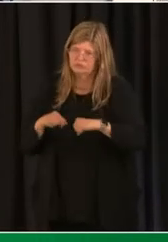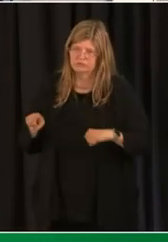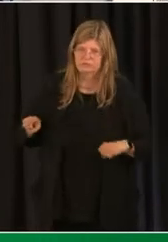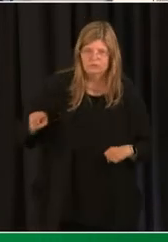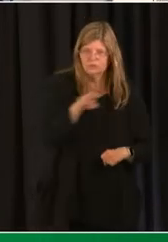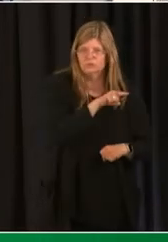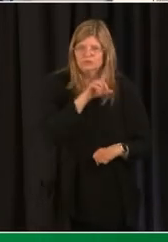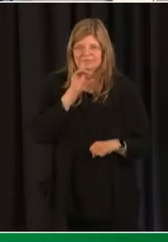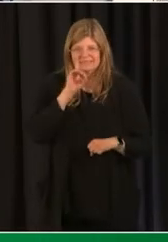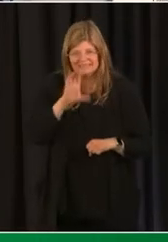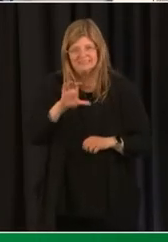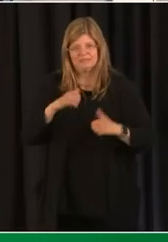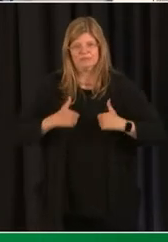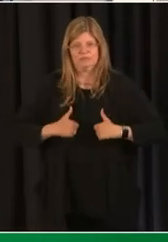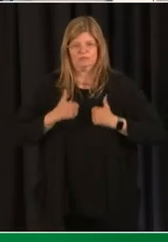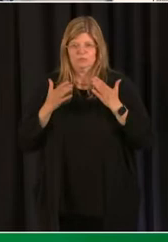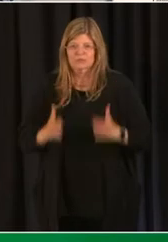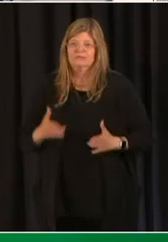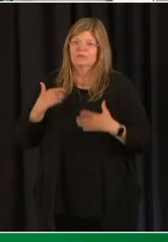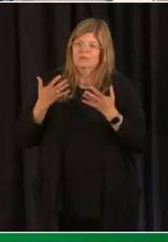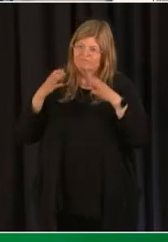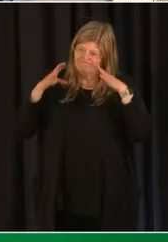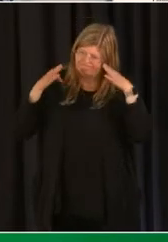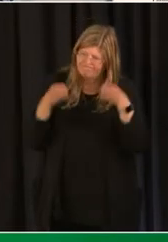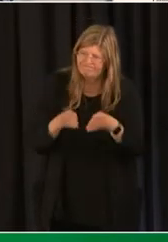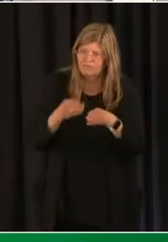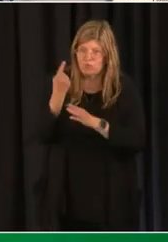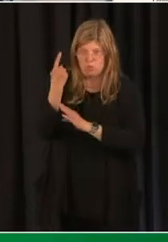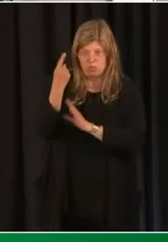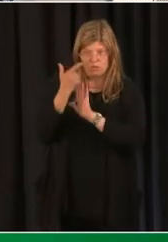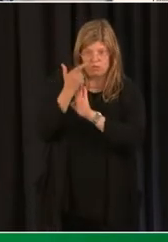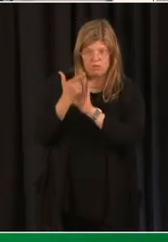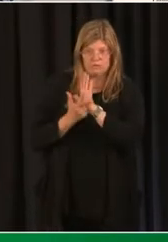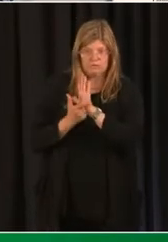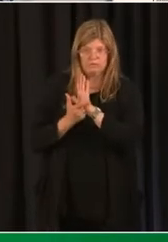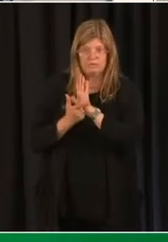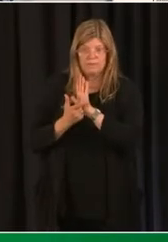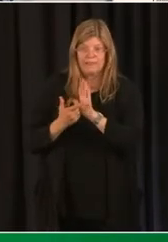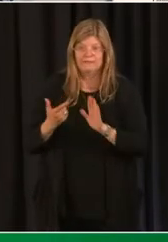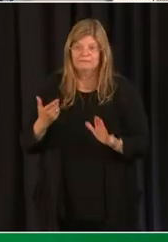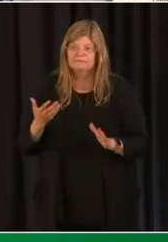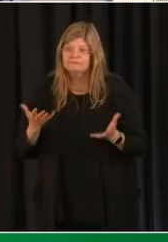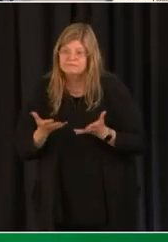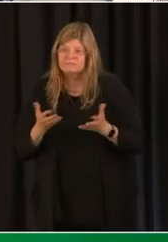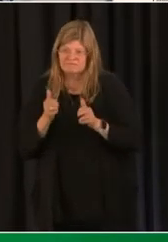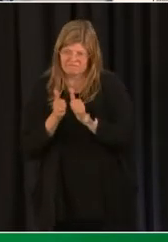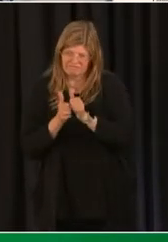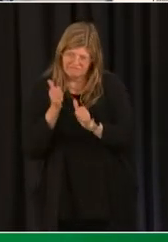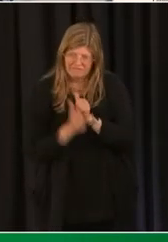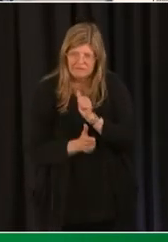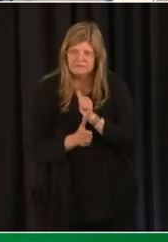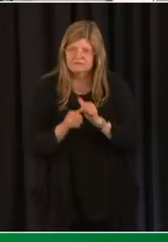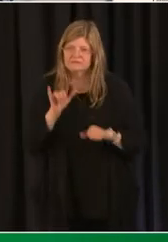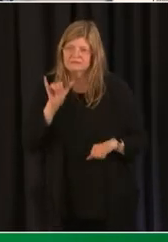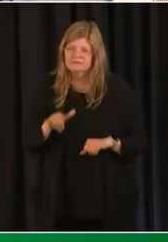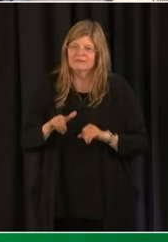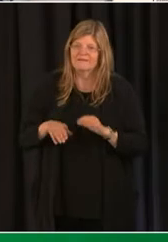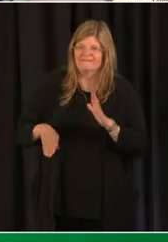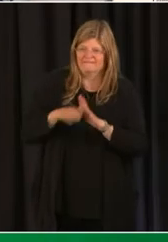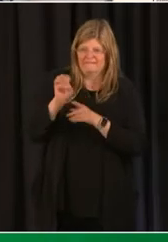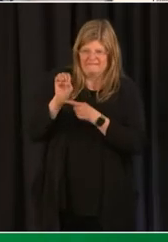want to call your attention to one law that I was able to get through, and that's the